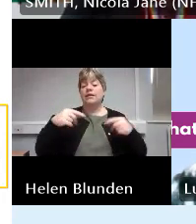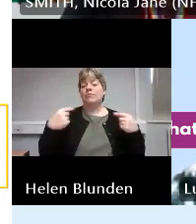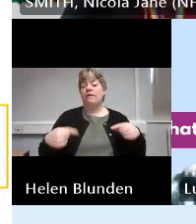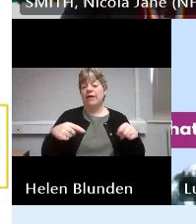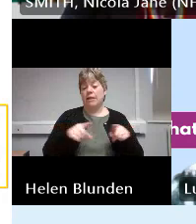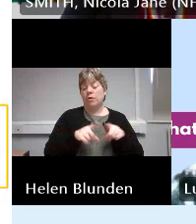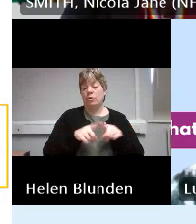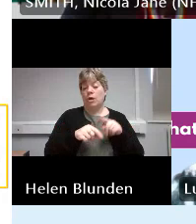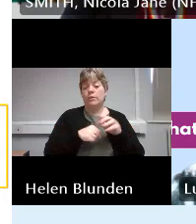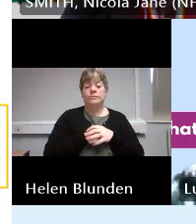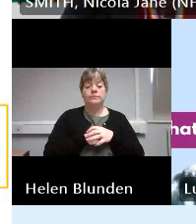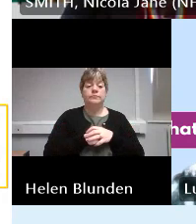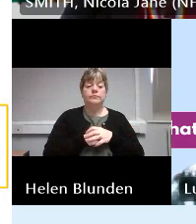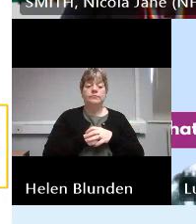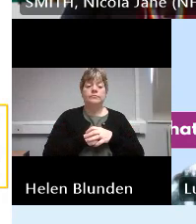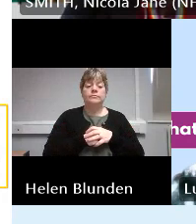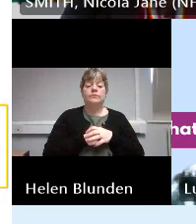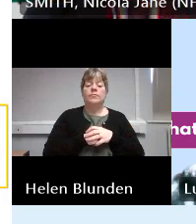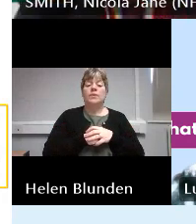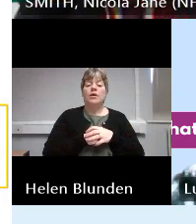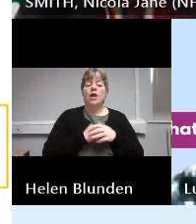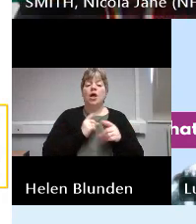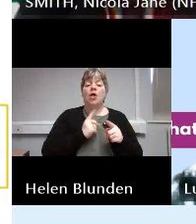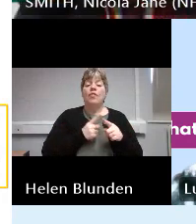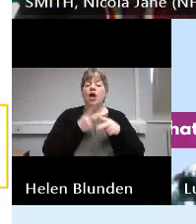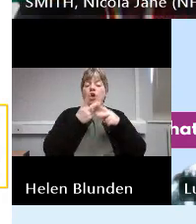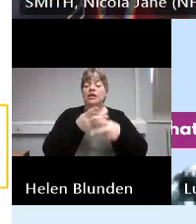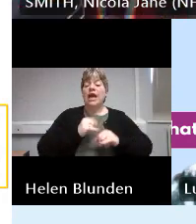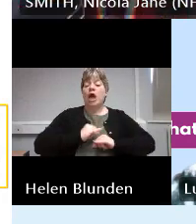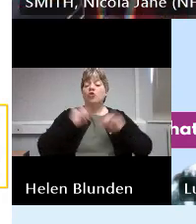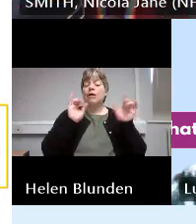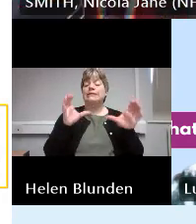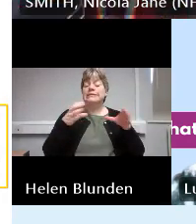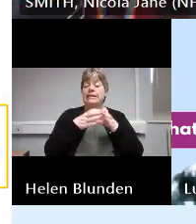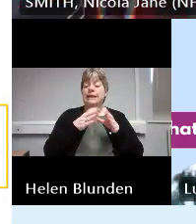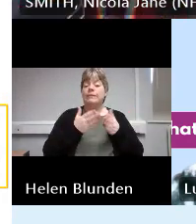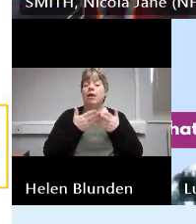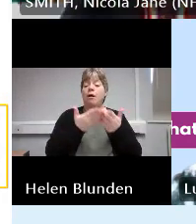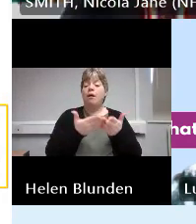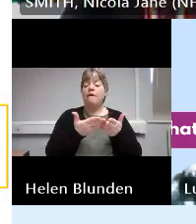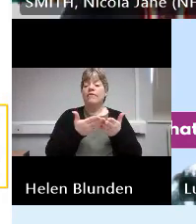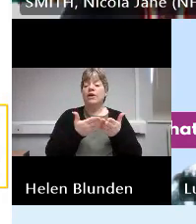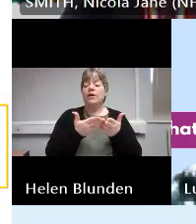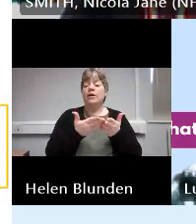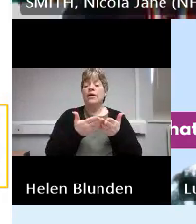well. The urgent care crisis teams offer that